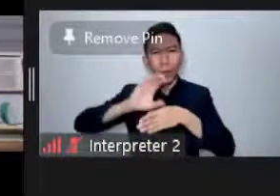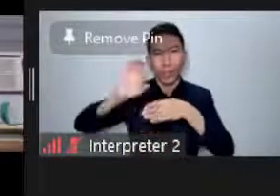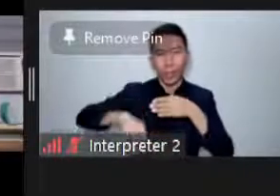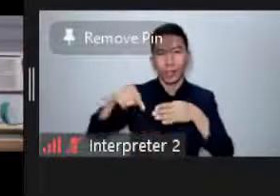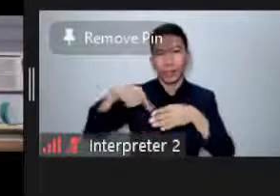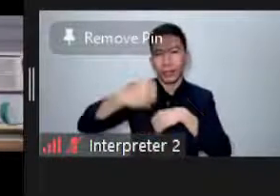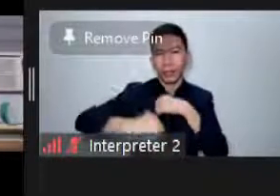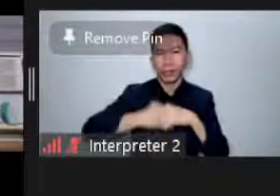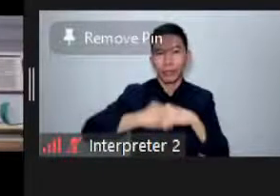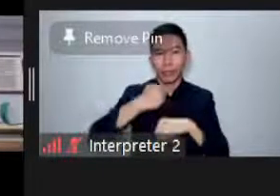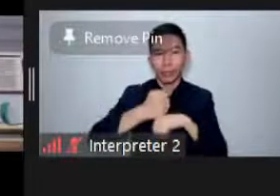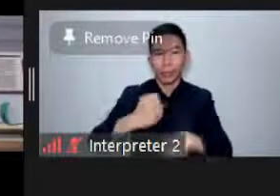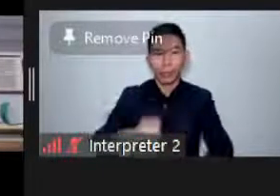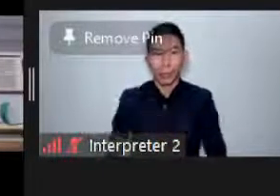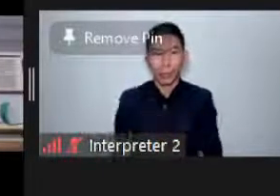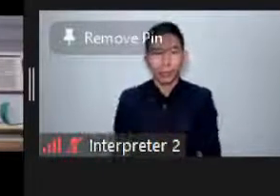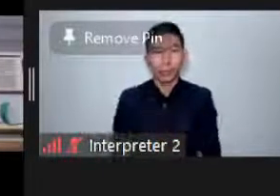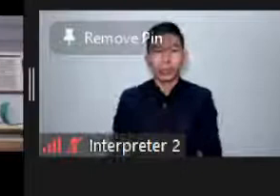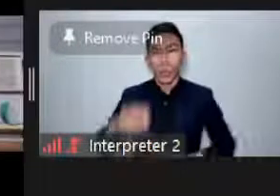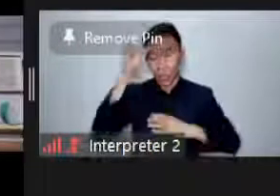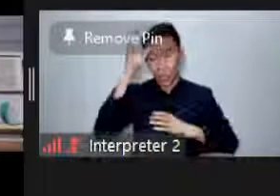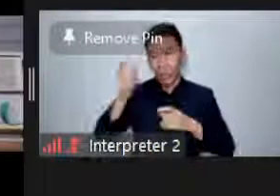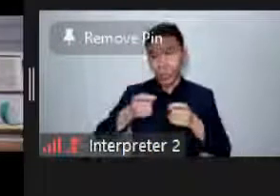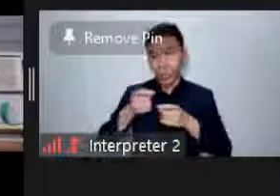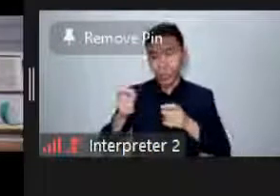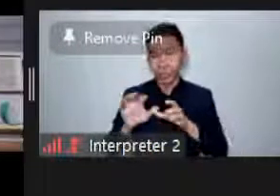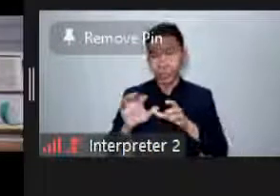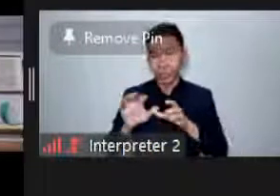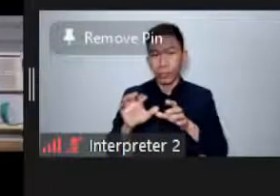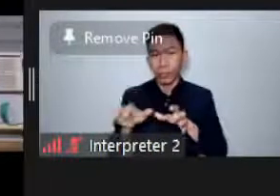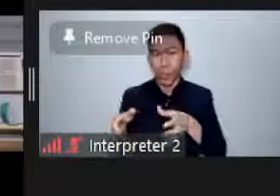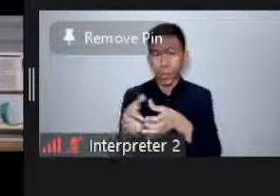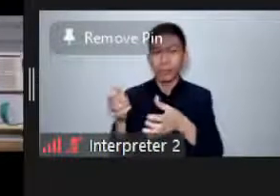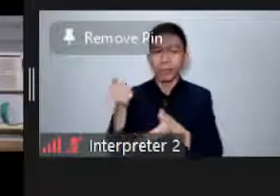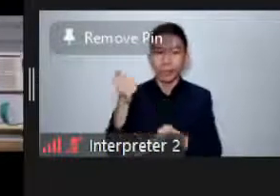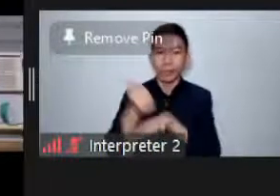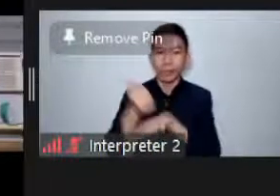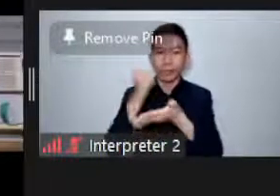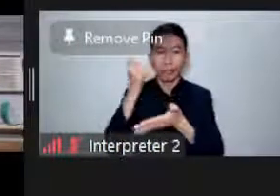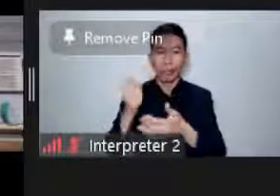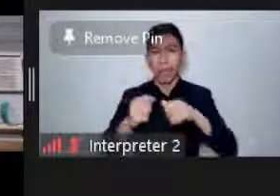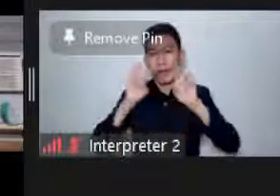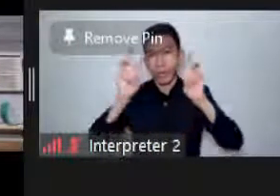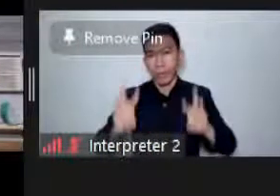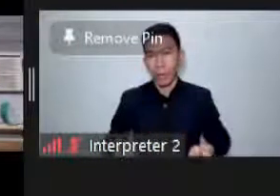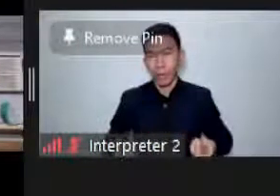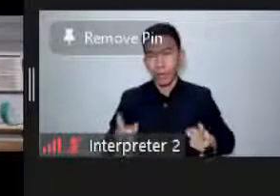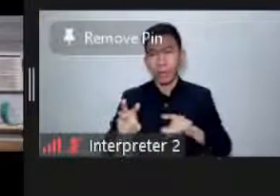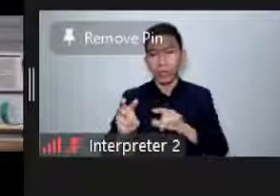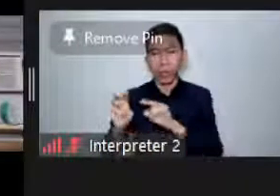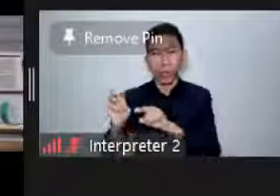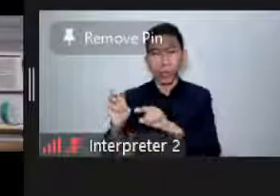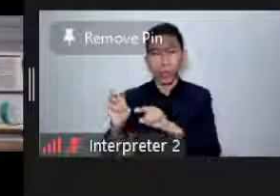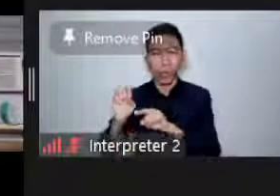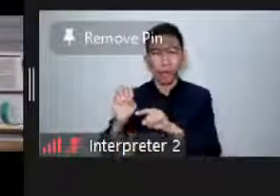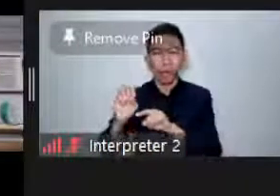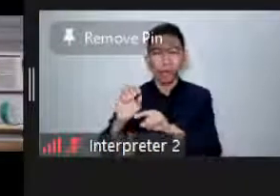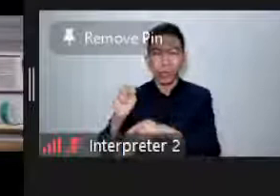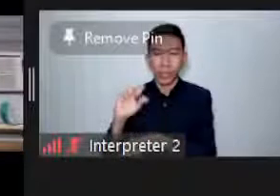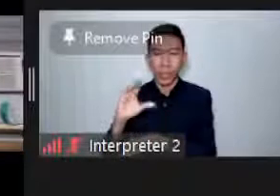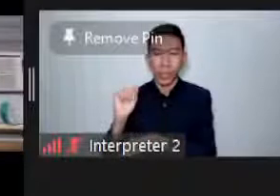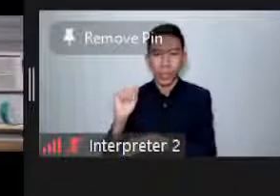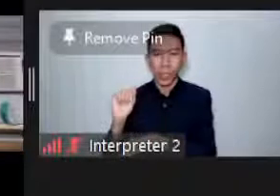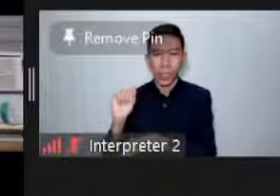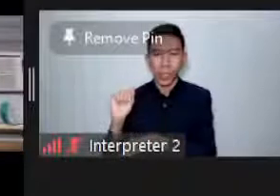The Cancer Control Council already approved the framework of the National Integrated Cancer Control Program and the Strategic